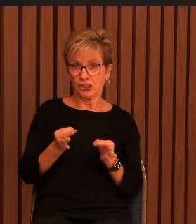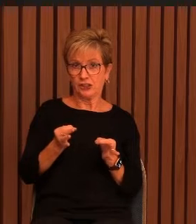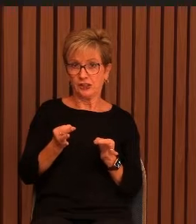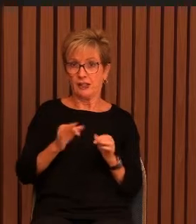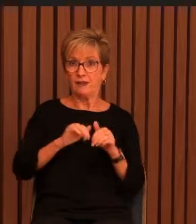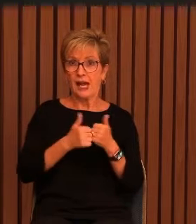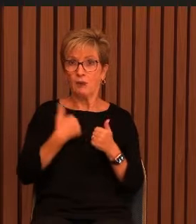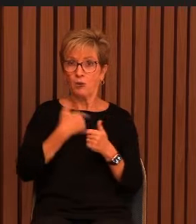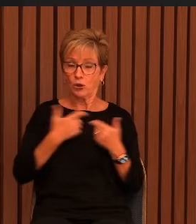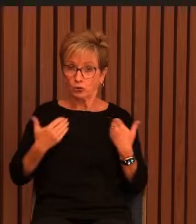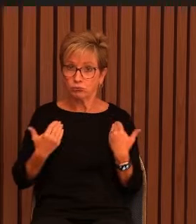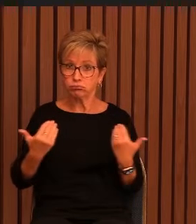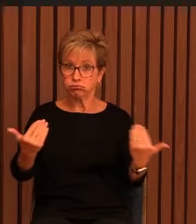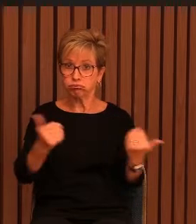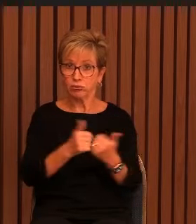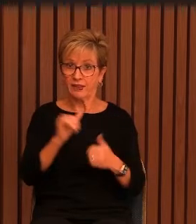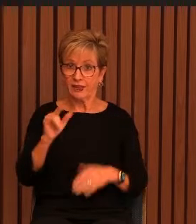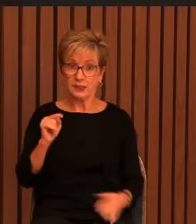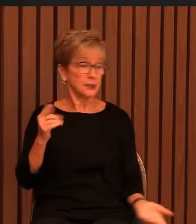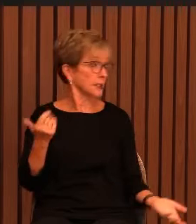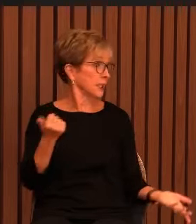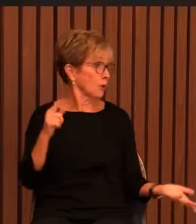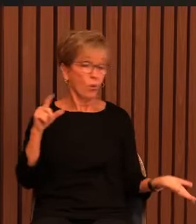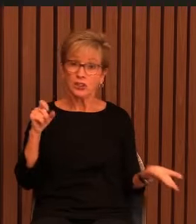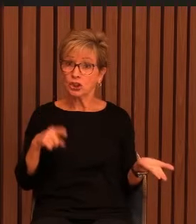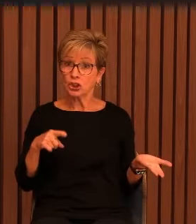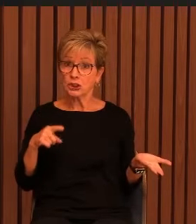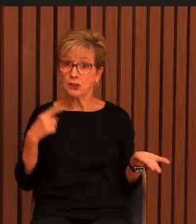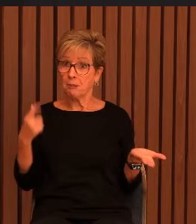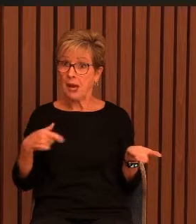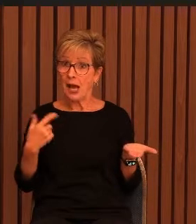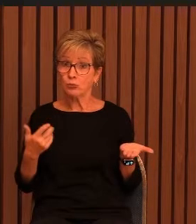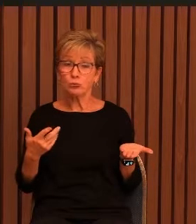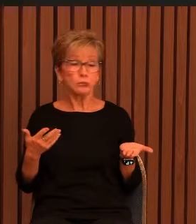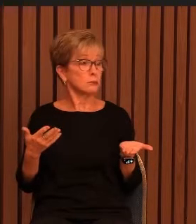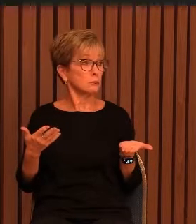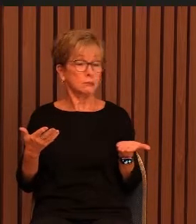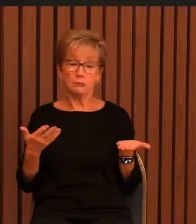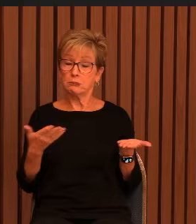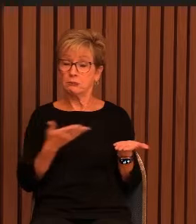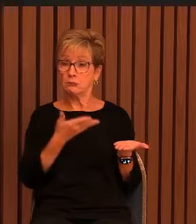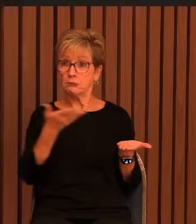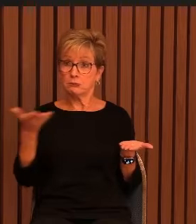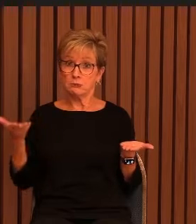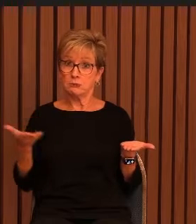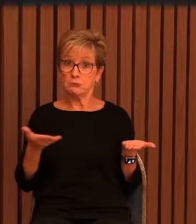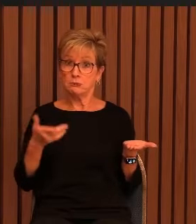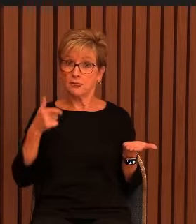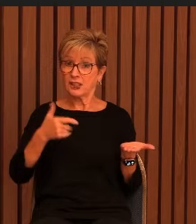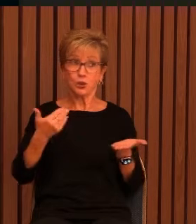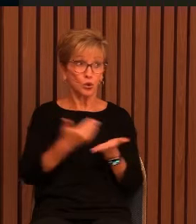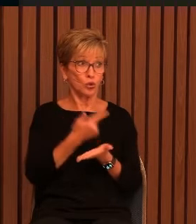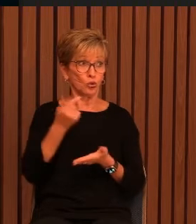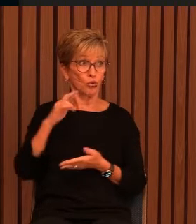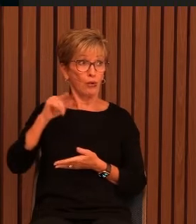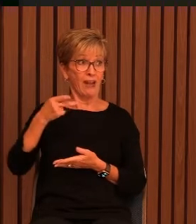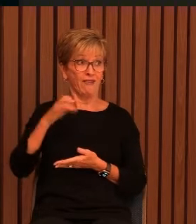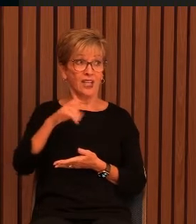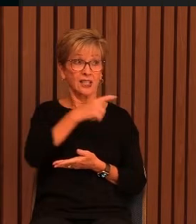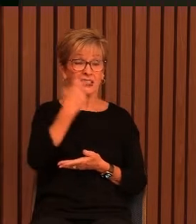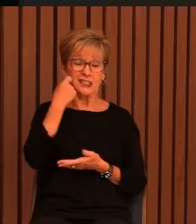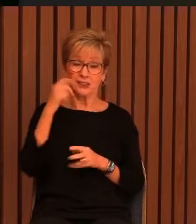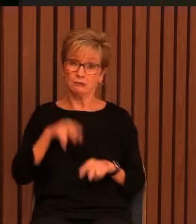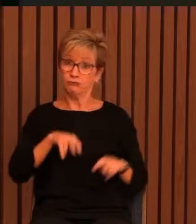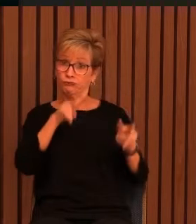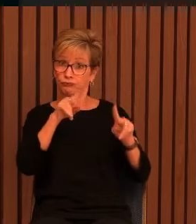we want to proceed with this? So are there questions about any of this new graphic that they've created, which